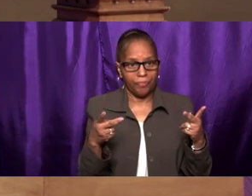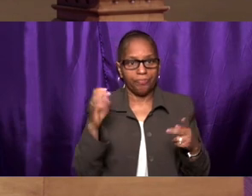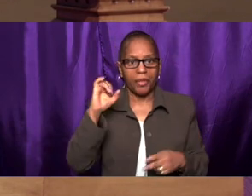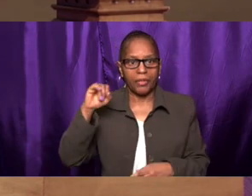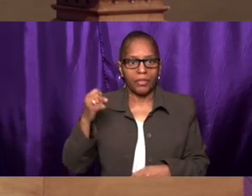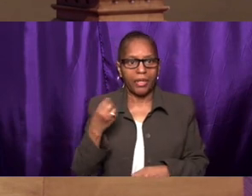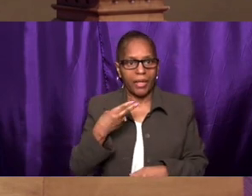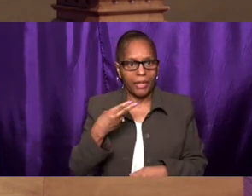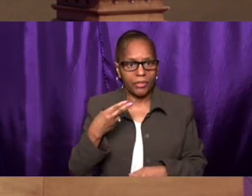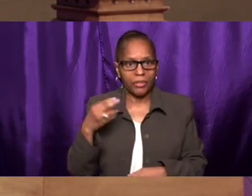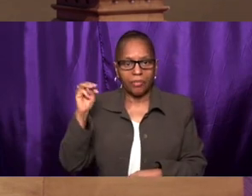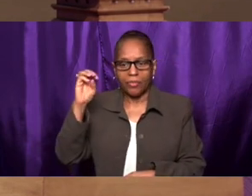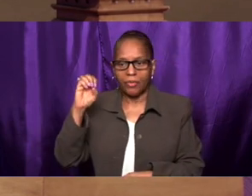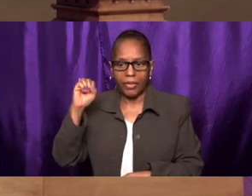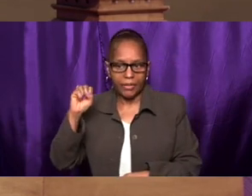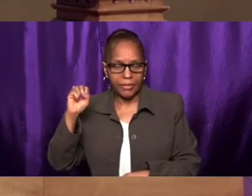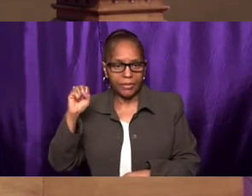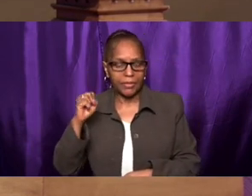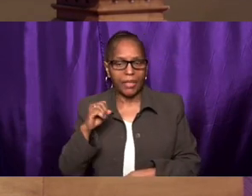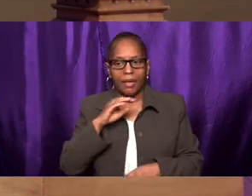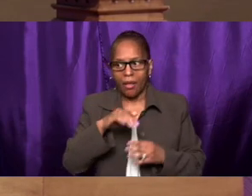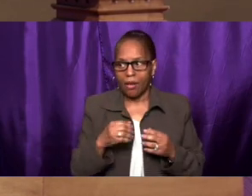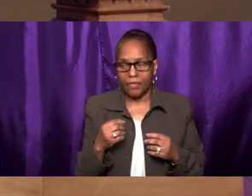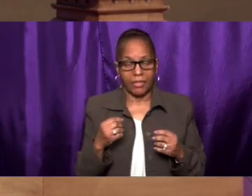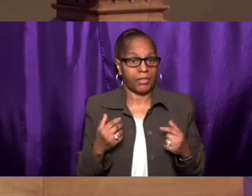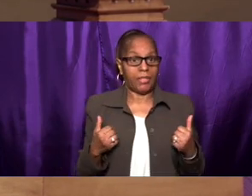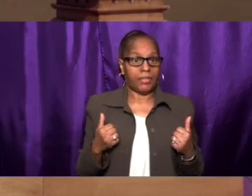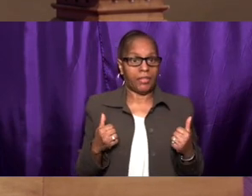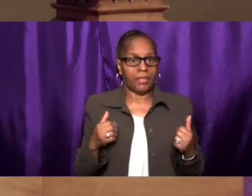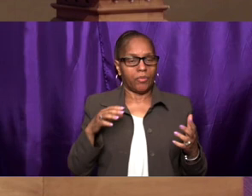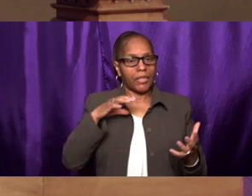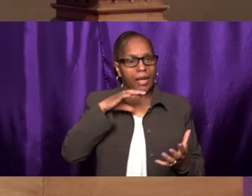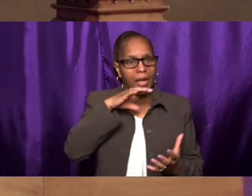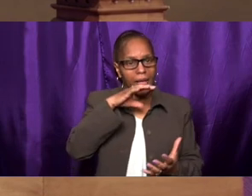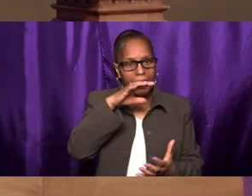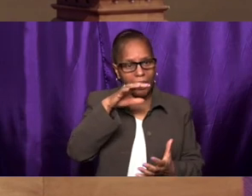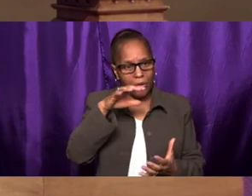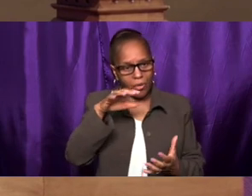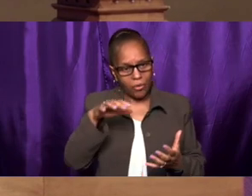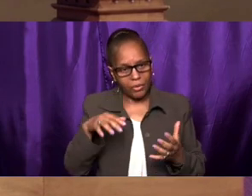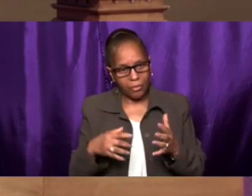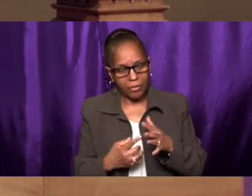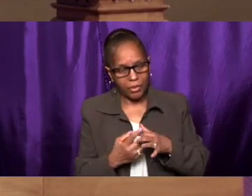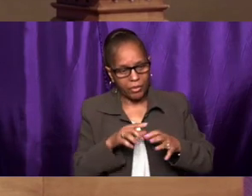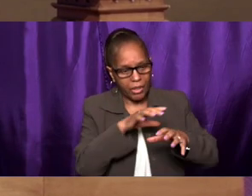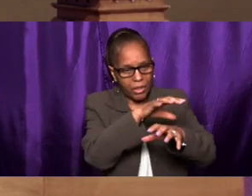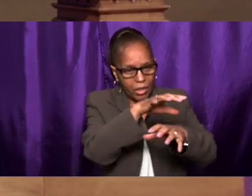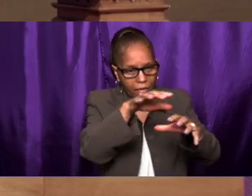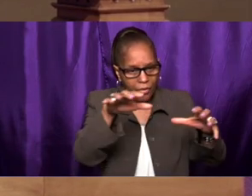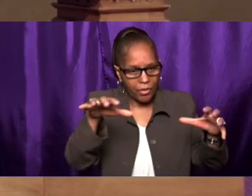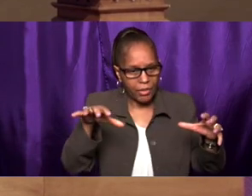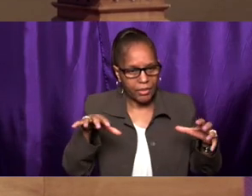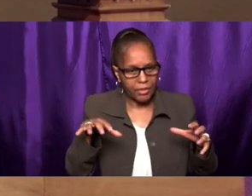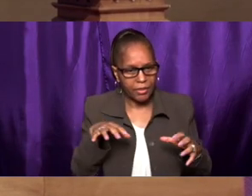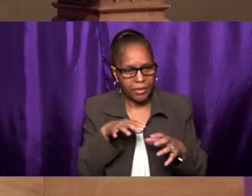Elijah and Moses are there, and then all of a sudden there was a cloud that appeared that covered them, and a voice from